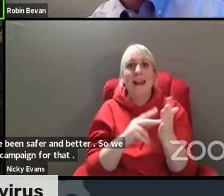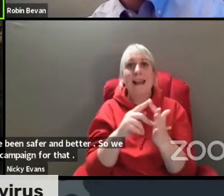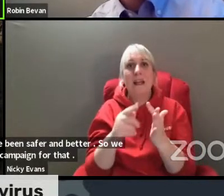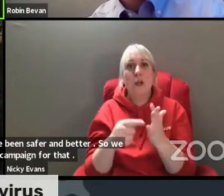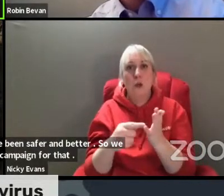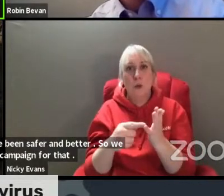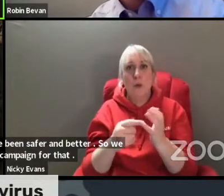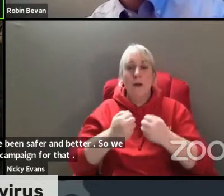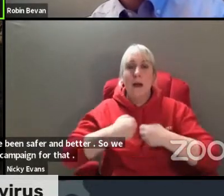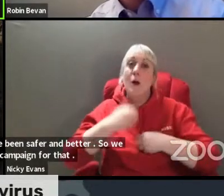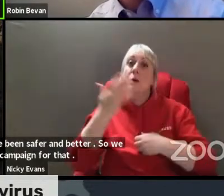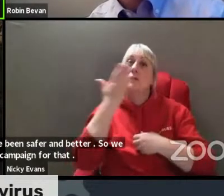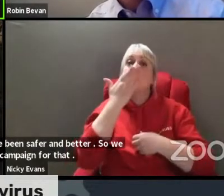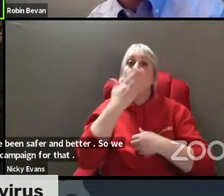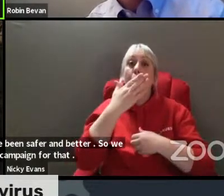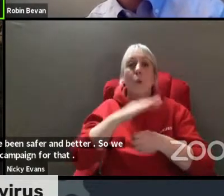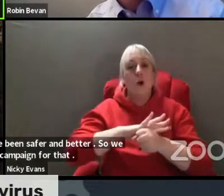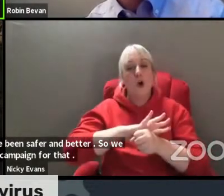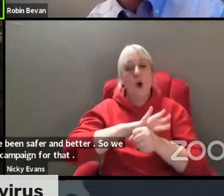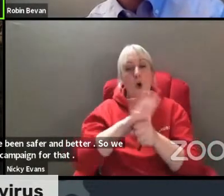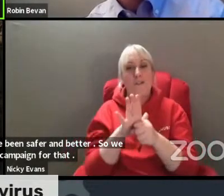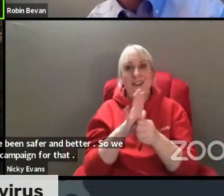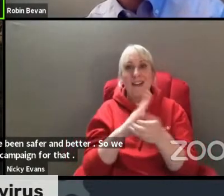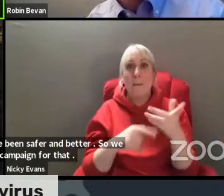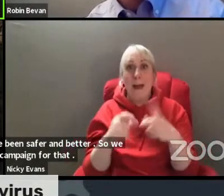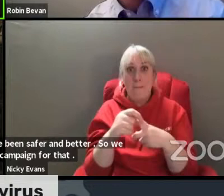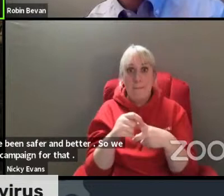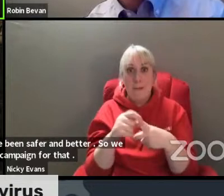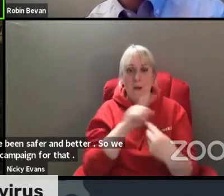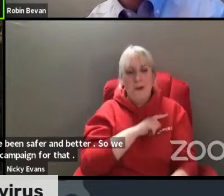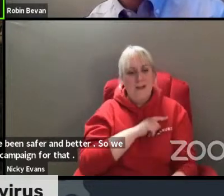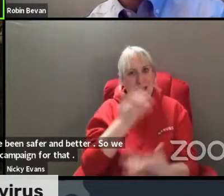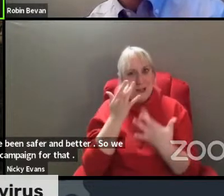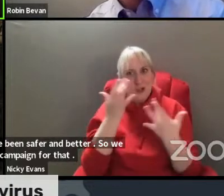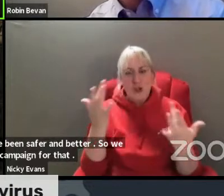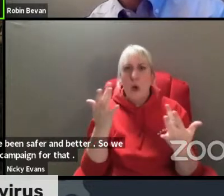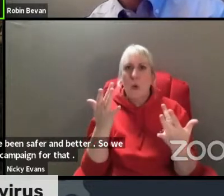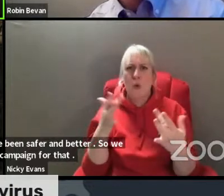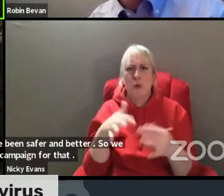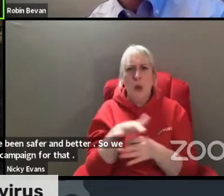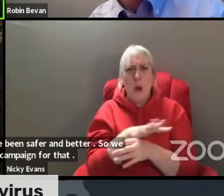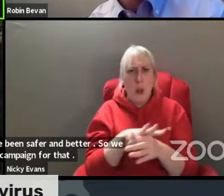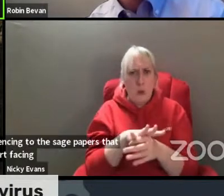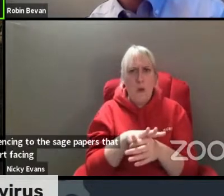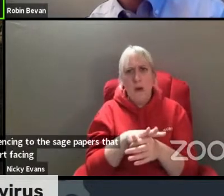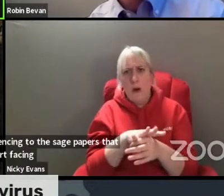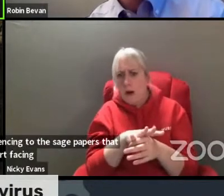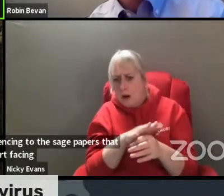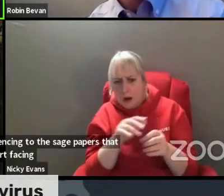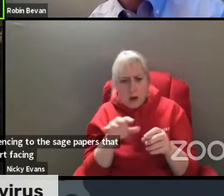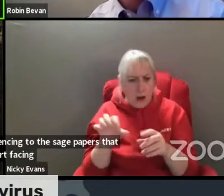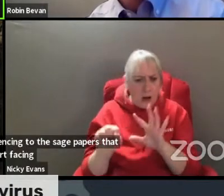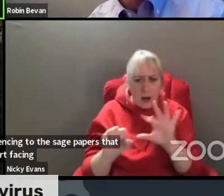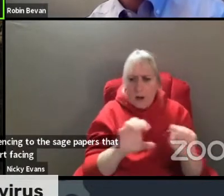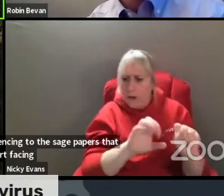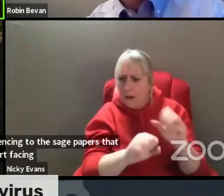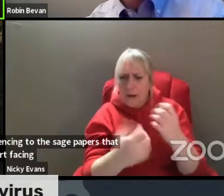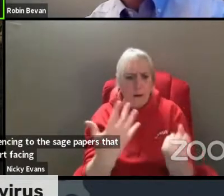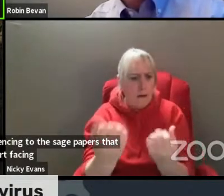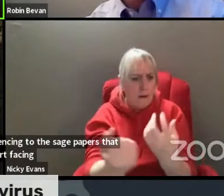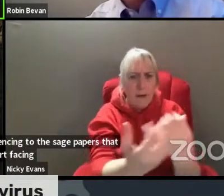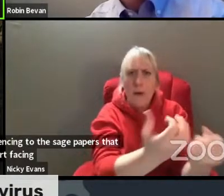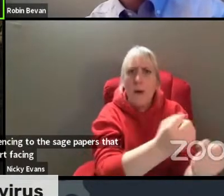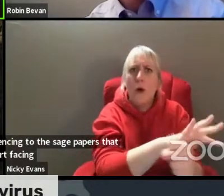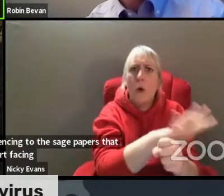COVID map, which shows local case rates around schools and shows a 7-day average across the last week and is